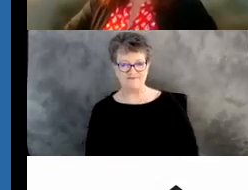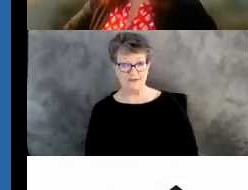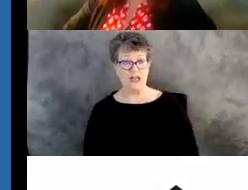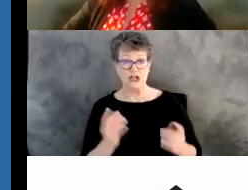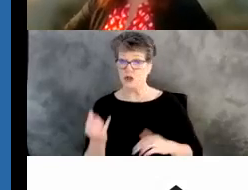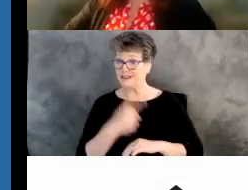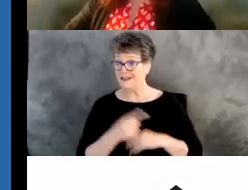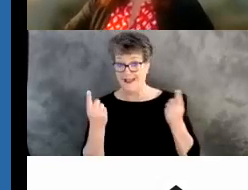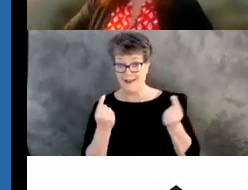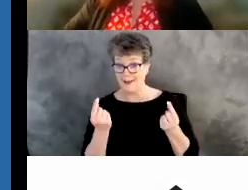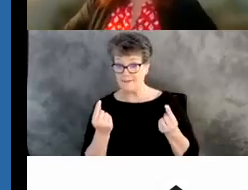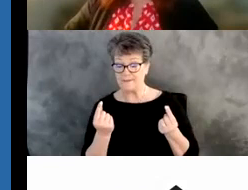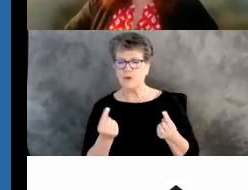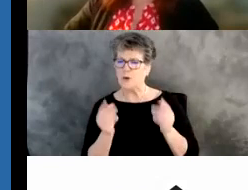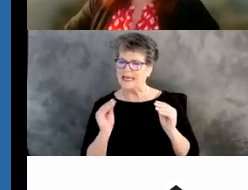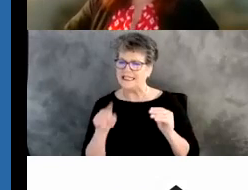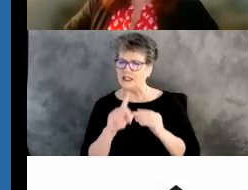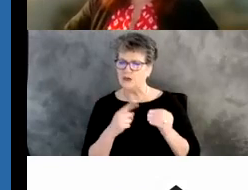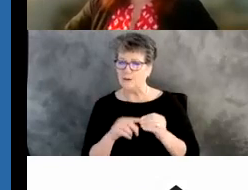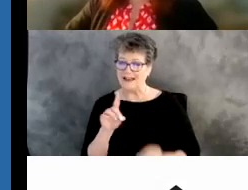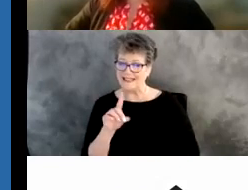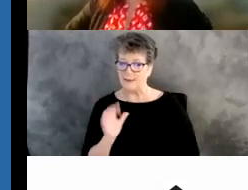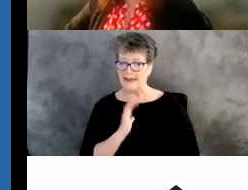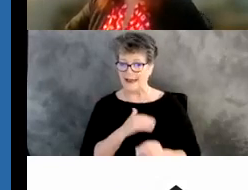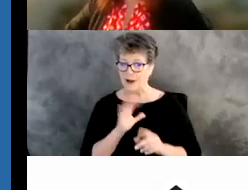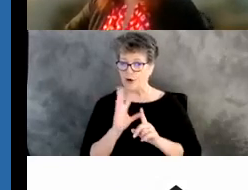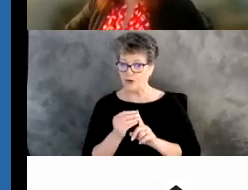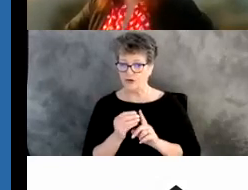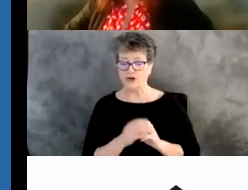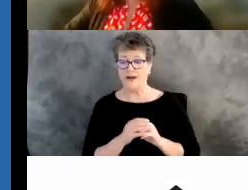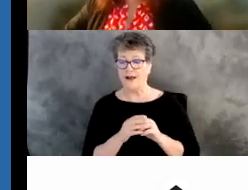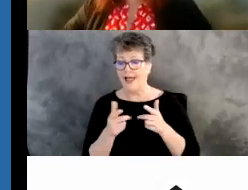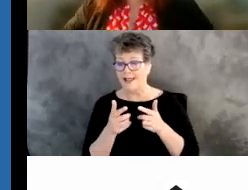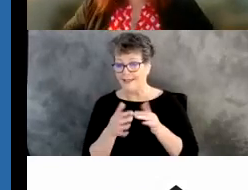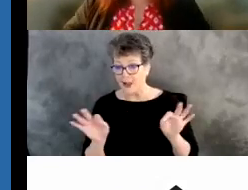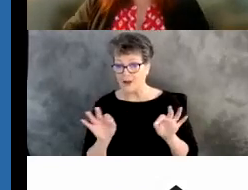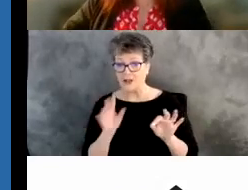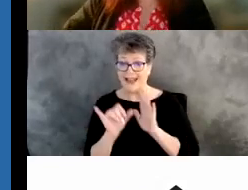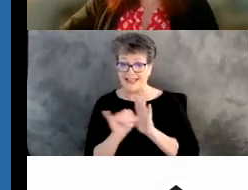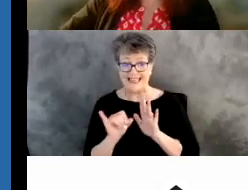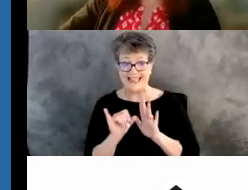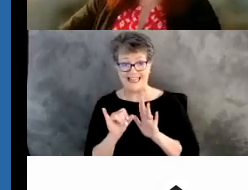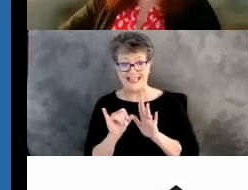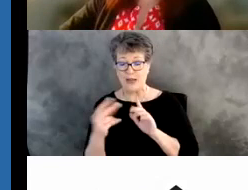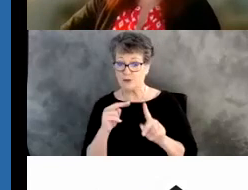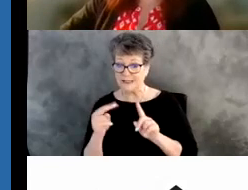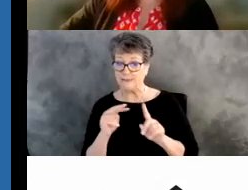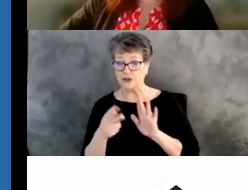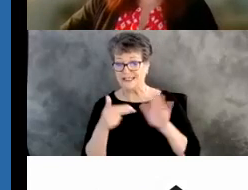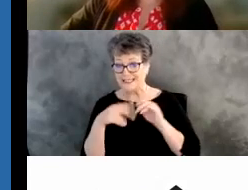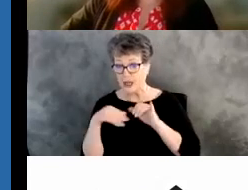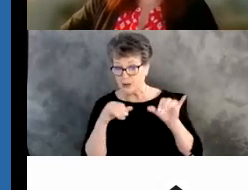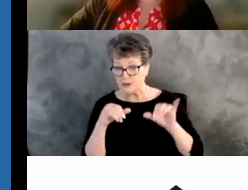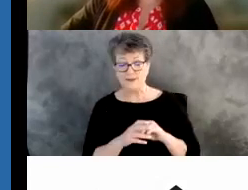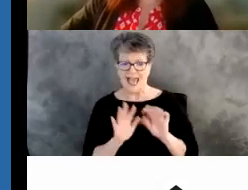we're going to teach you about disability in our culture, language, identity, perceptions, and stereotypes. And we're going to talk about